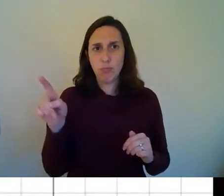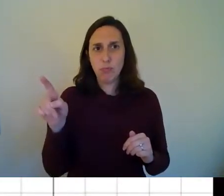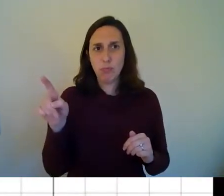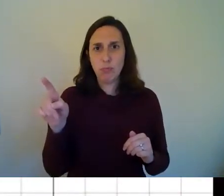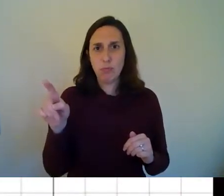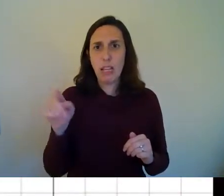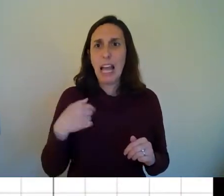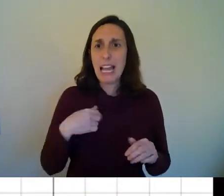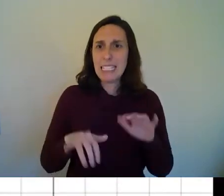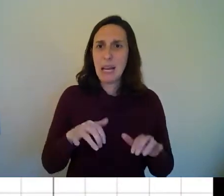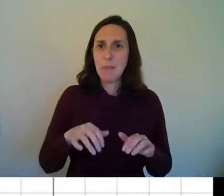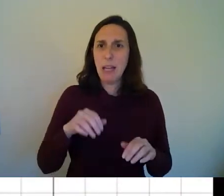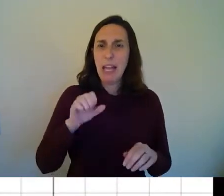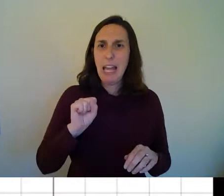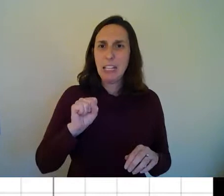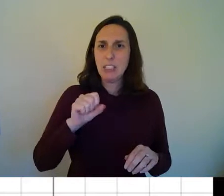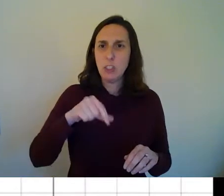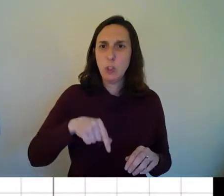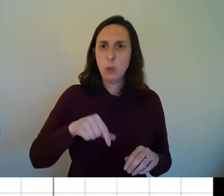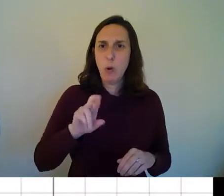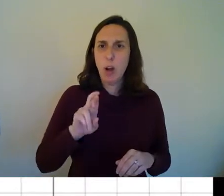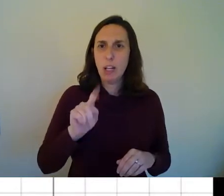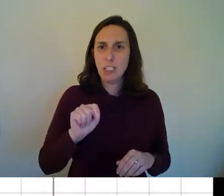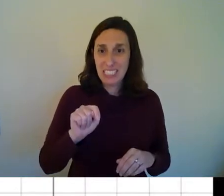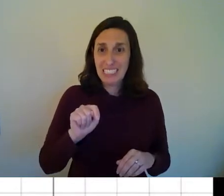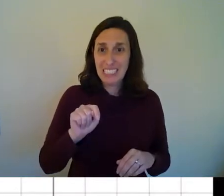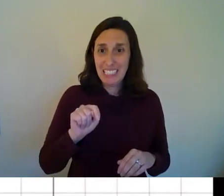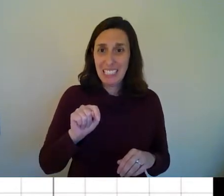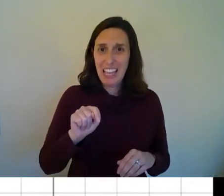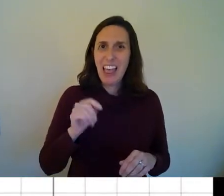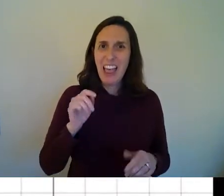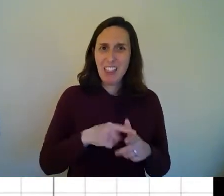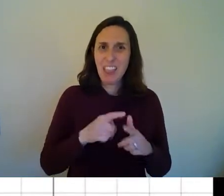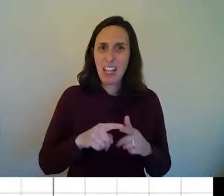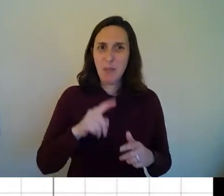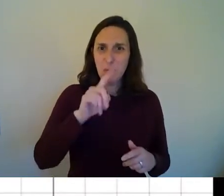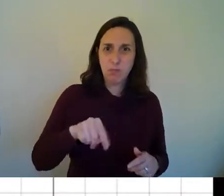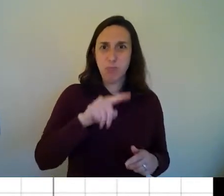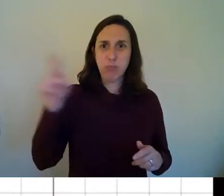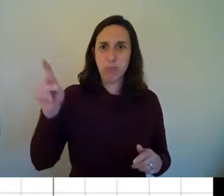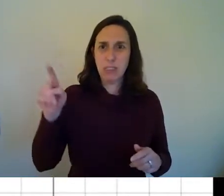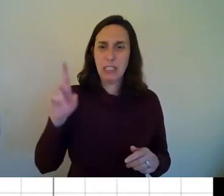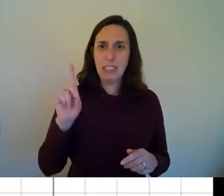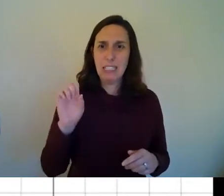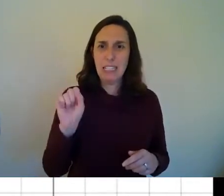me a square root. If I need to pull a square root up in Desmos, it's in the keypad down here.